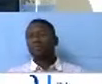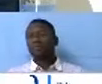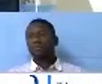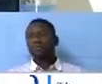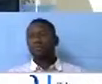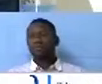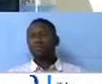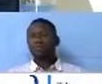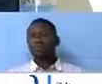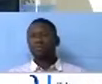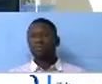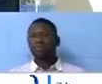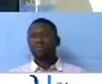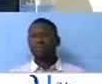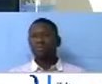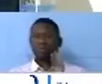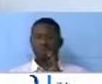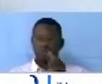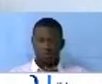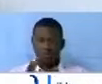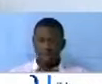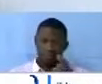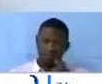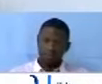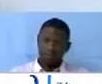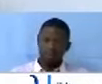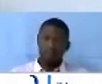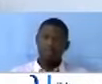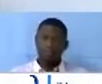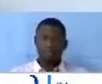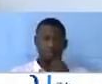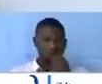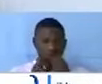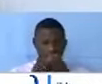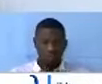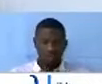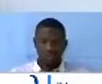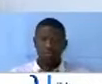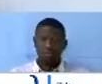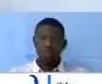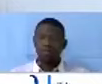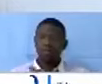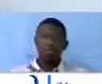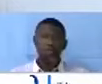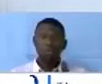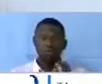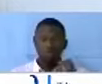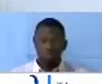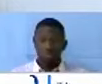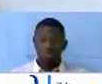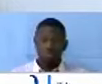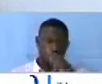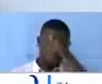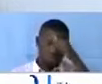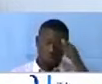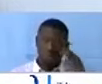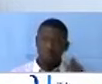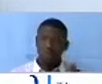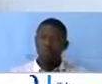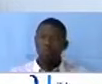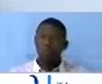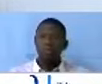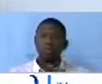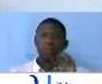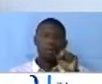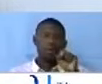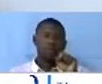Let me repeat. I said, I cannot work with Sokoto alone without any of his